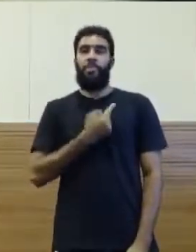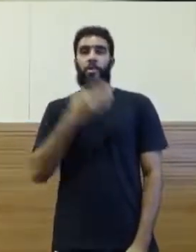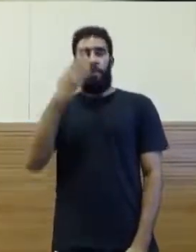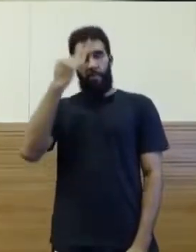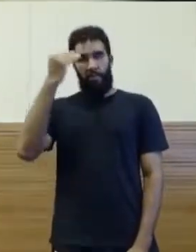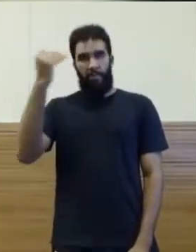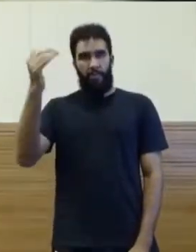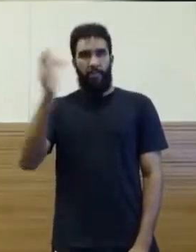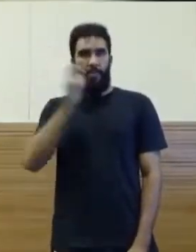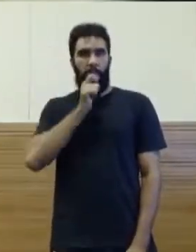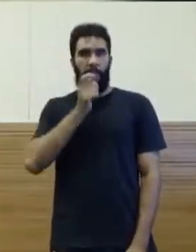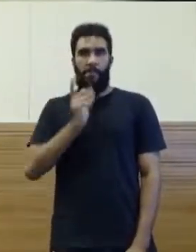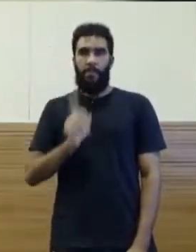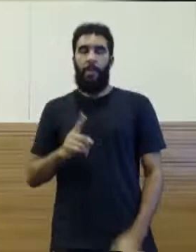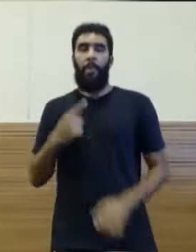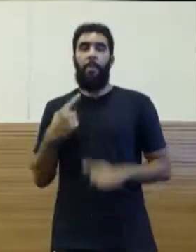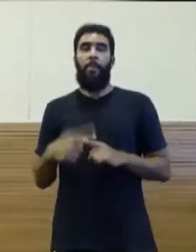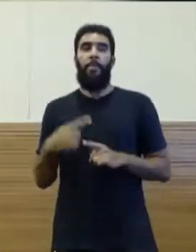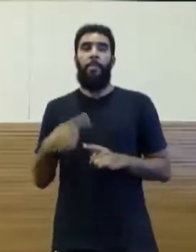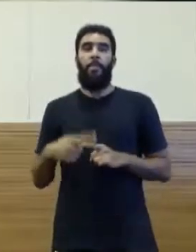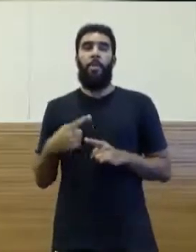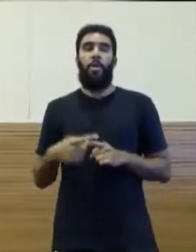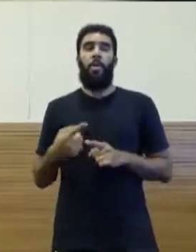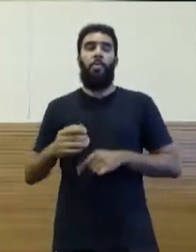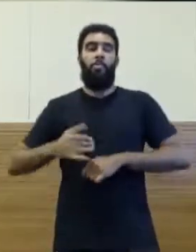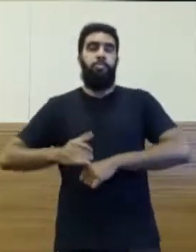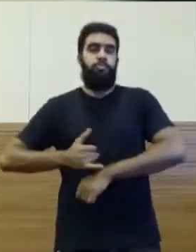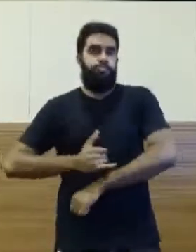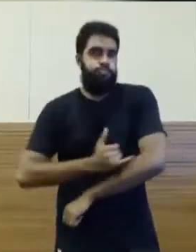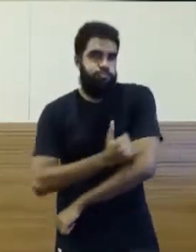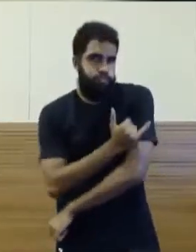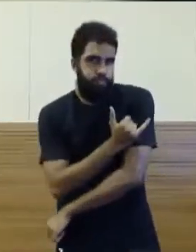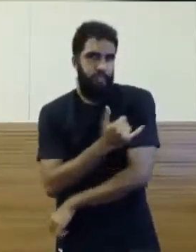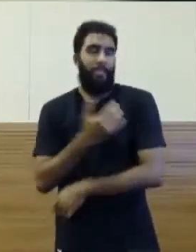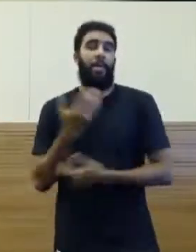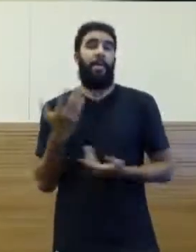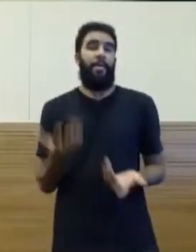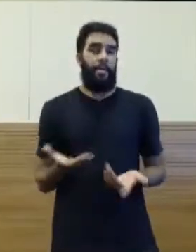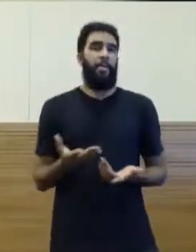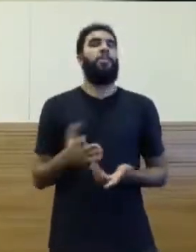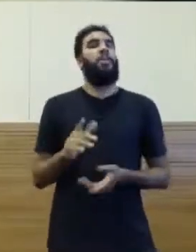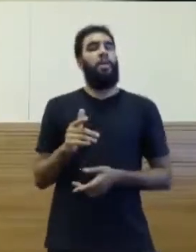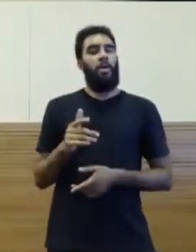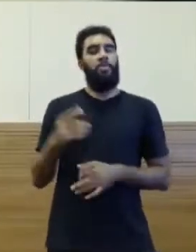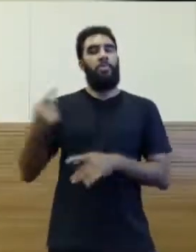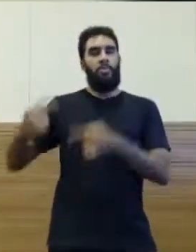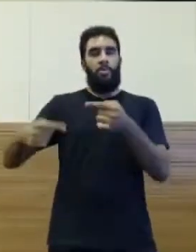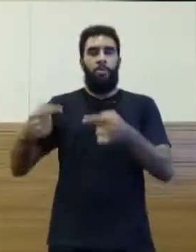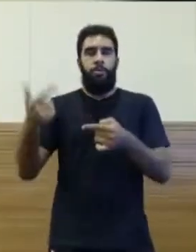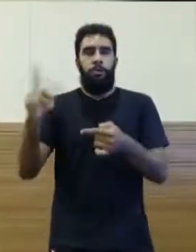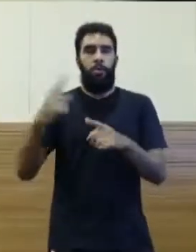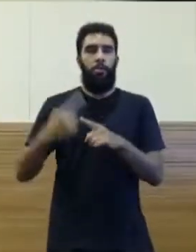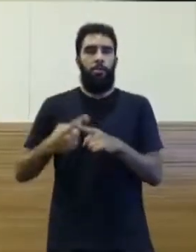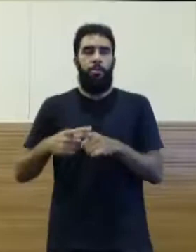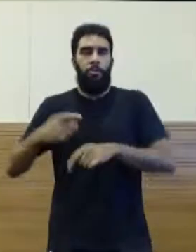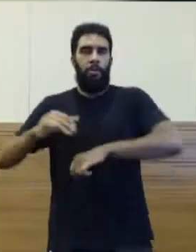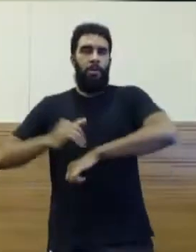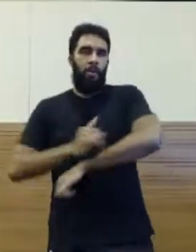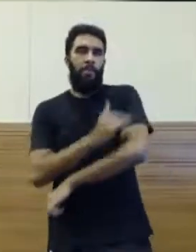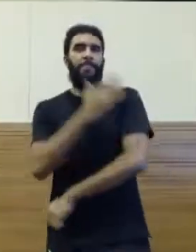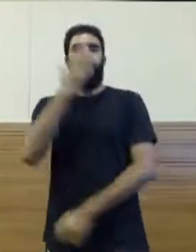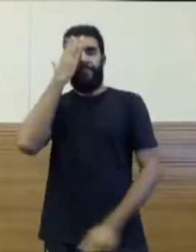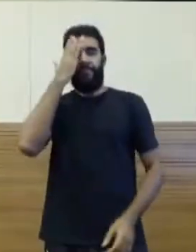that we did not have success due to the increase in overweight. I think this is a great